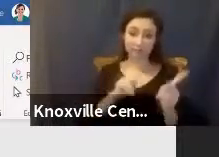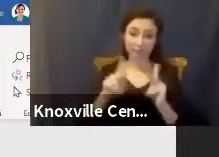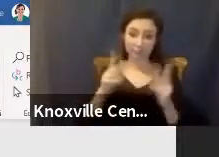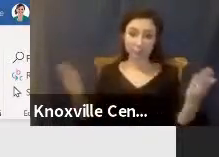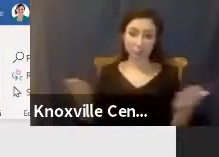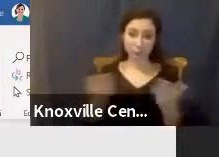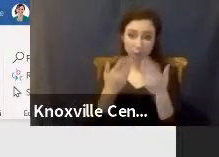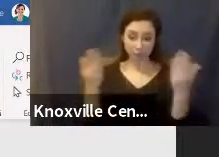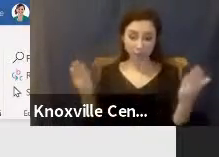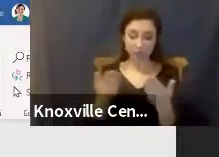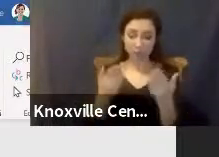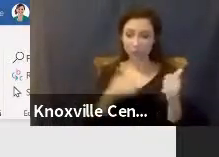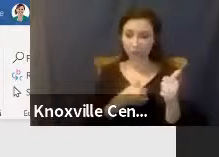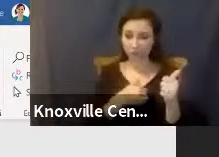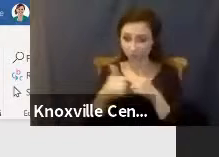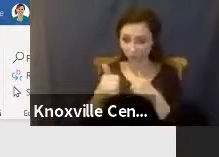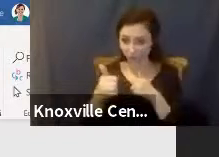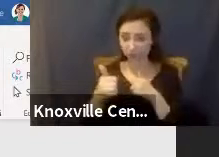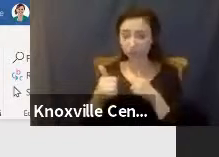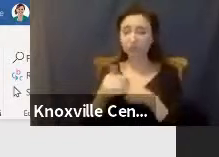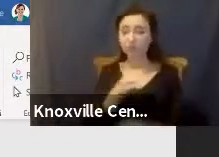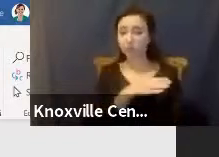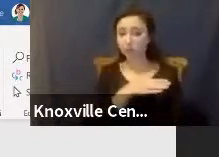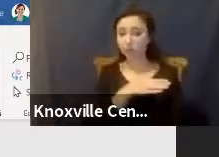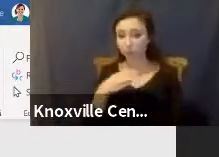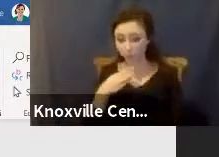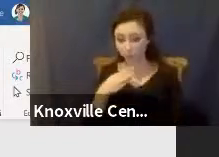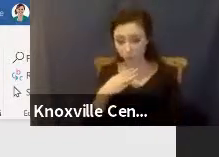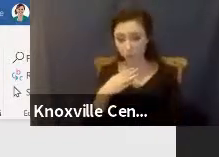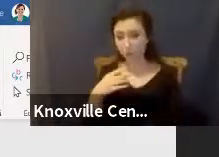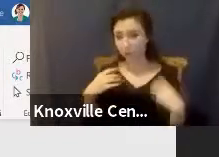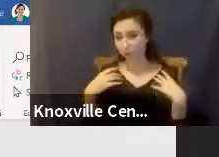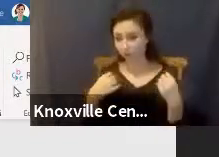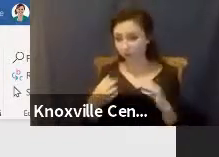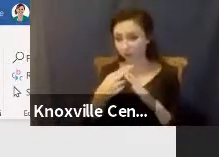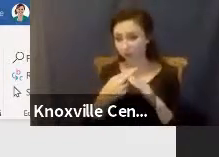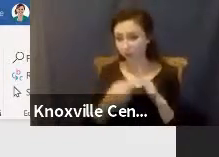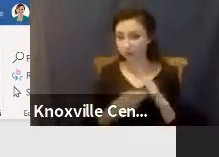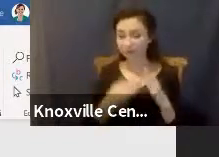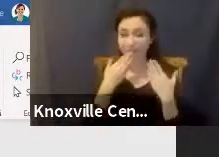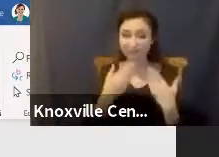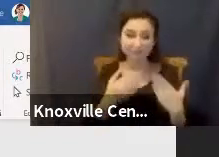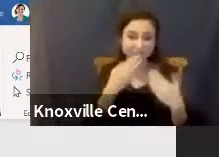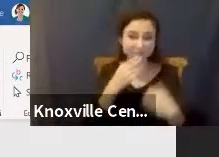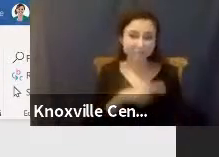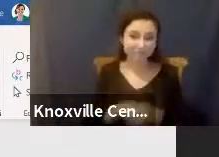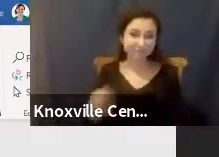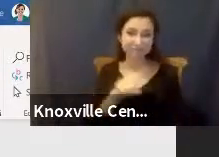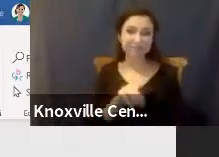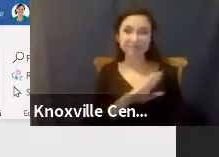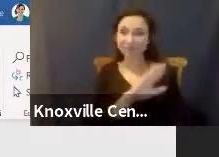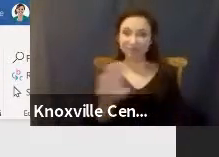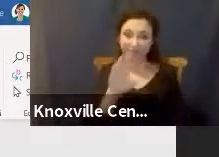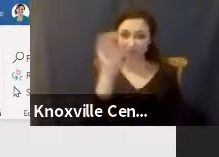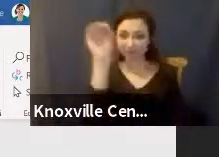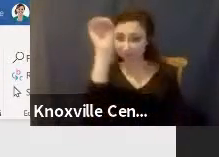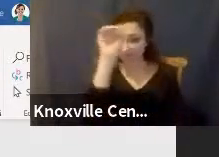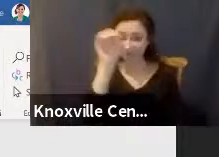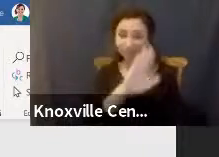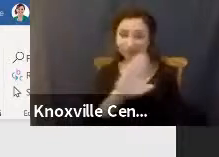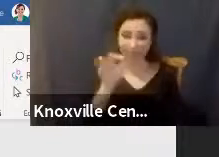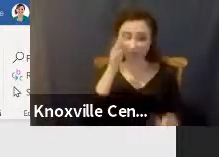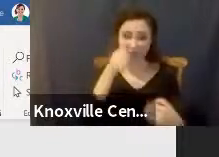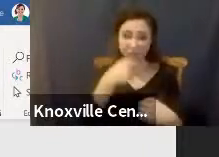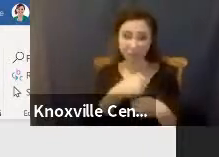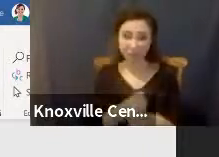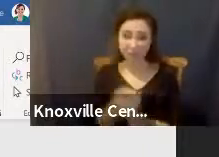have passed these Board of Health rules. And thanks everybody for all your input and making those